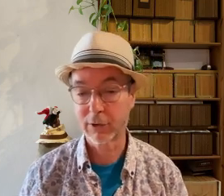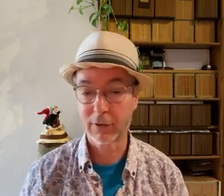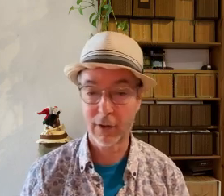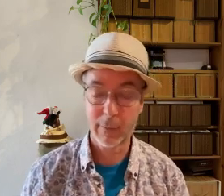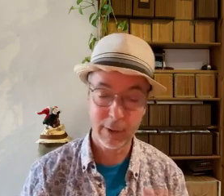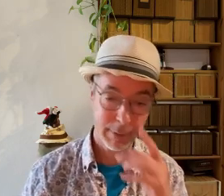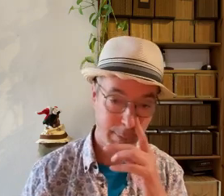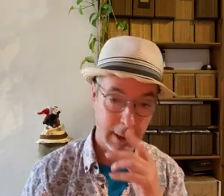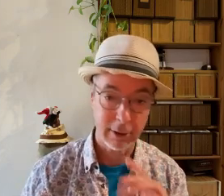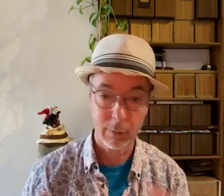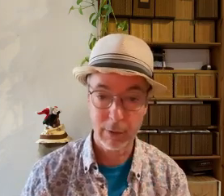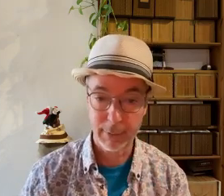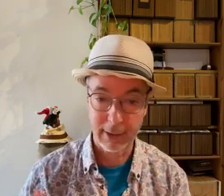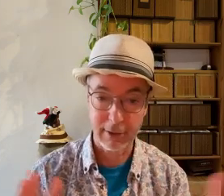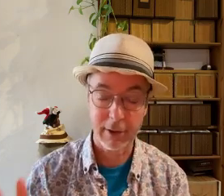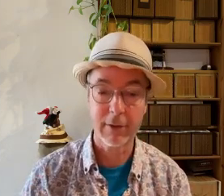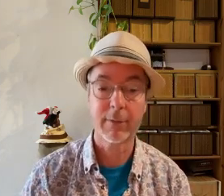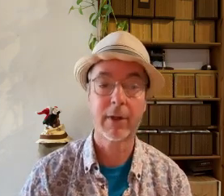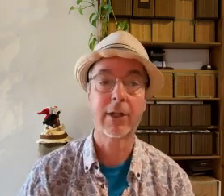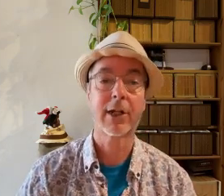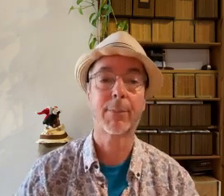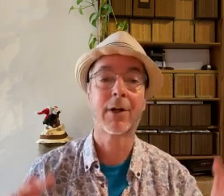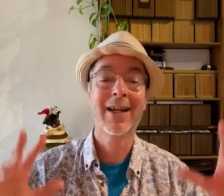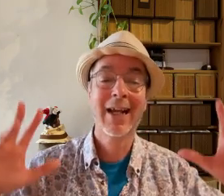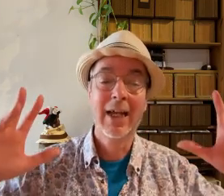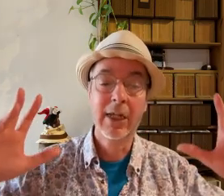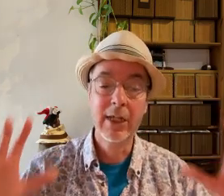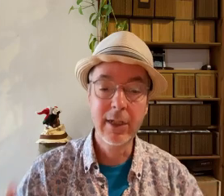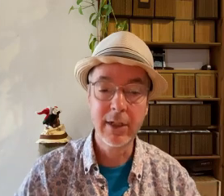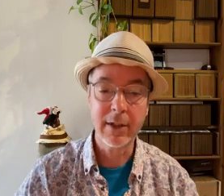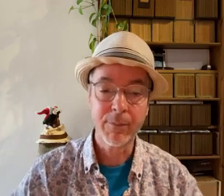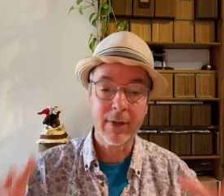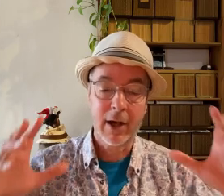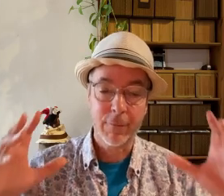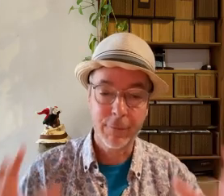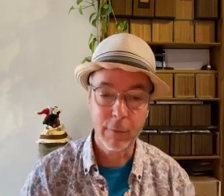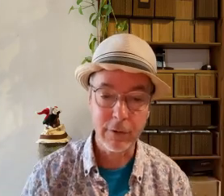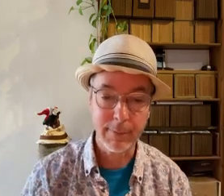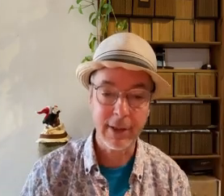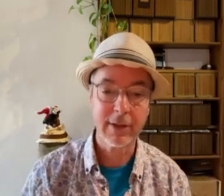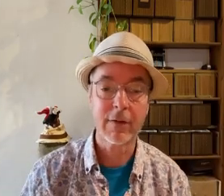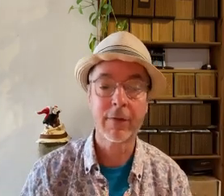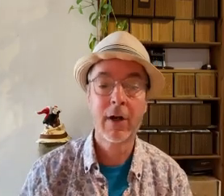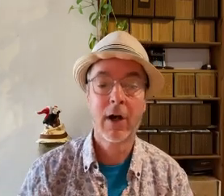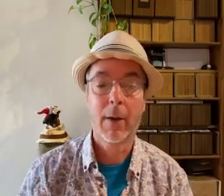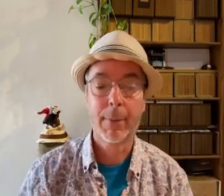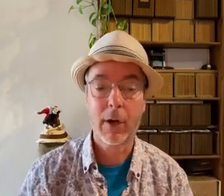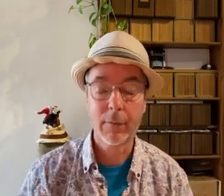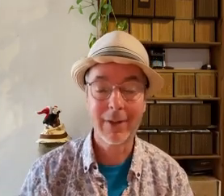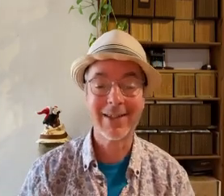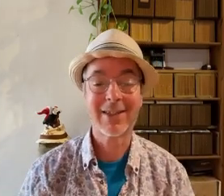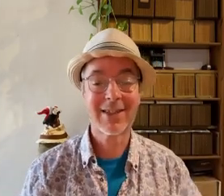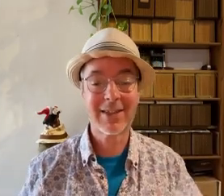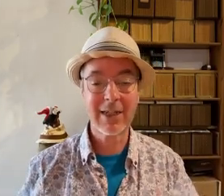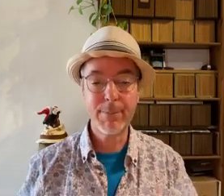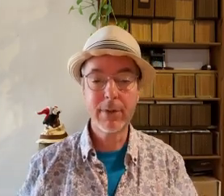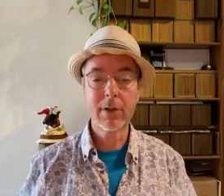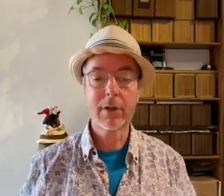work for other people, and so on. But that's another chapter. Here I focus myself upon